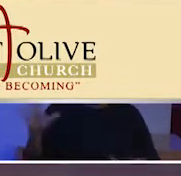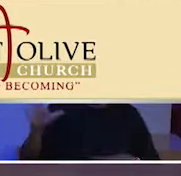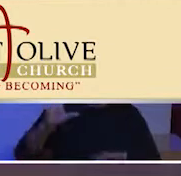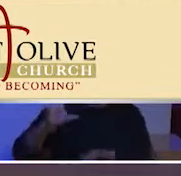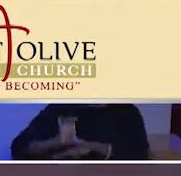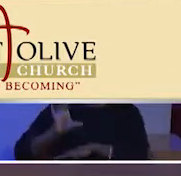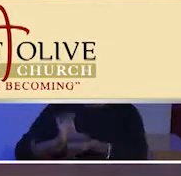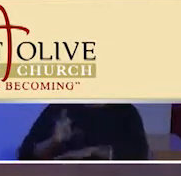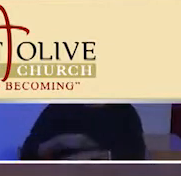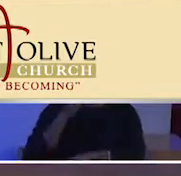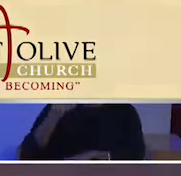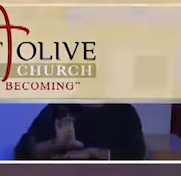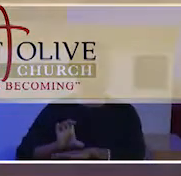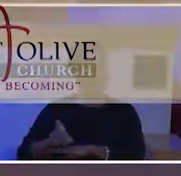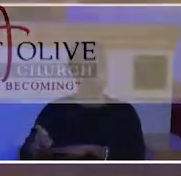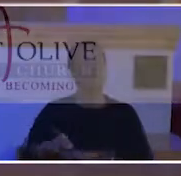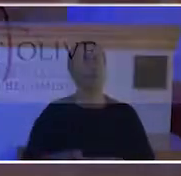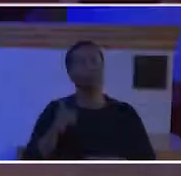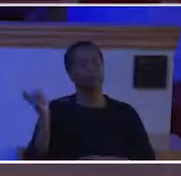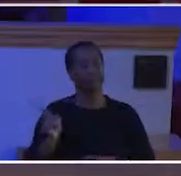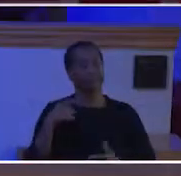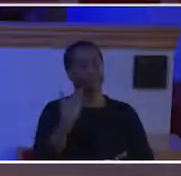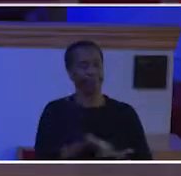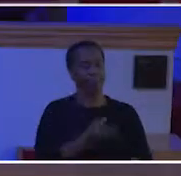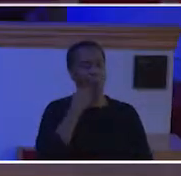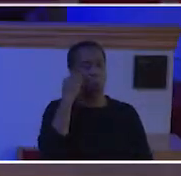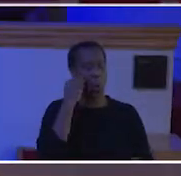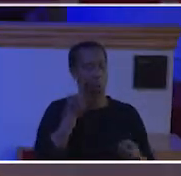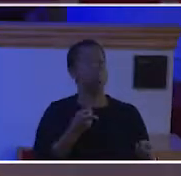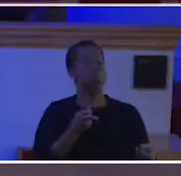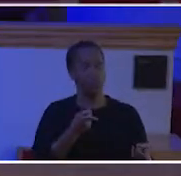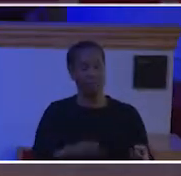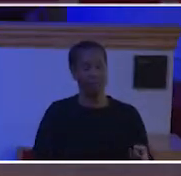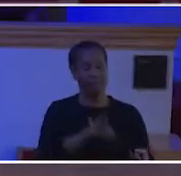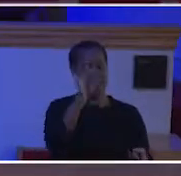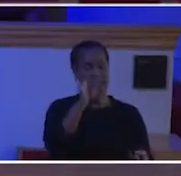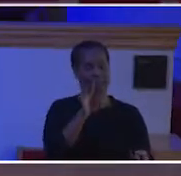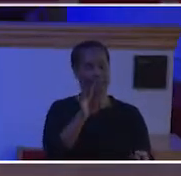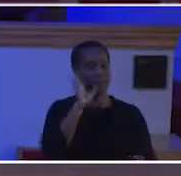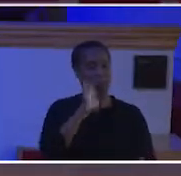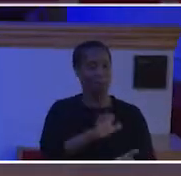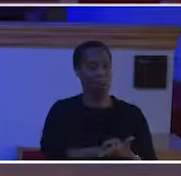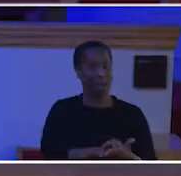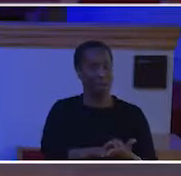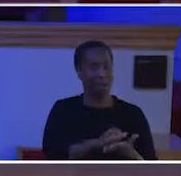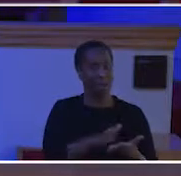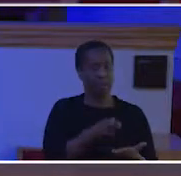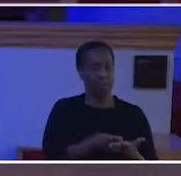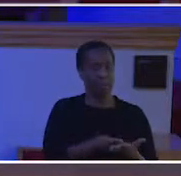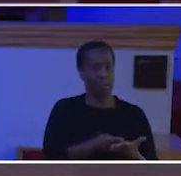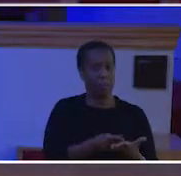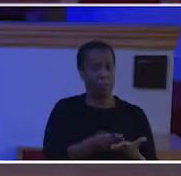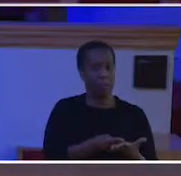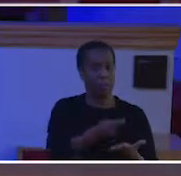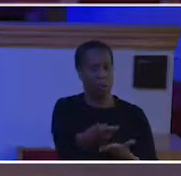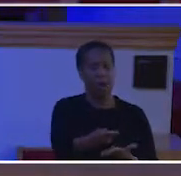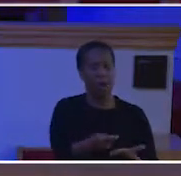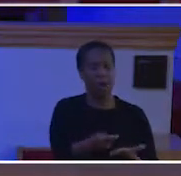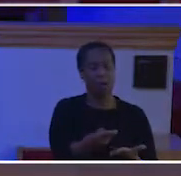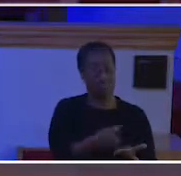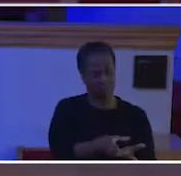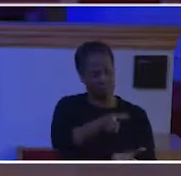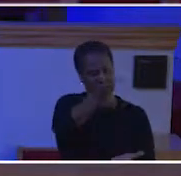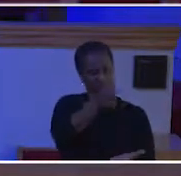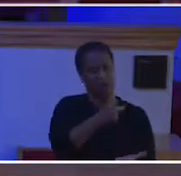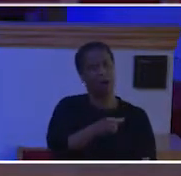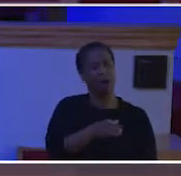that Vanessa had bought a can of white macadamia nuts. They were just